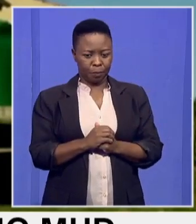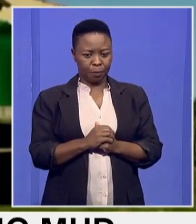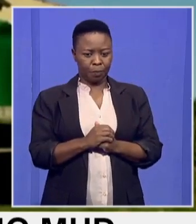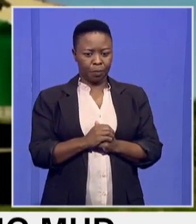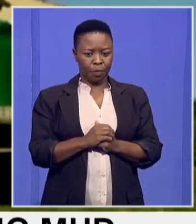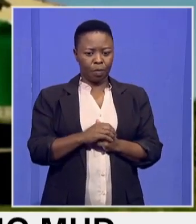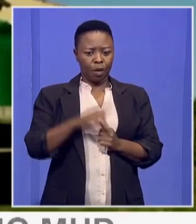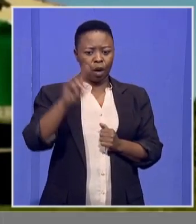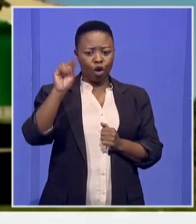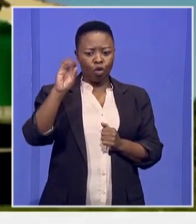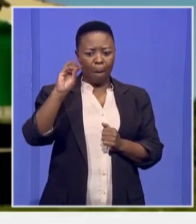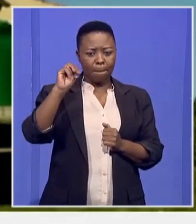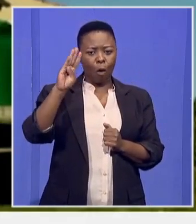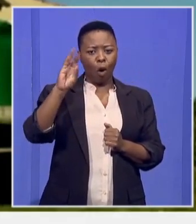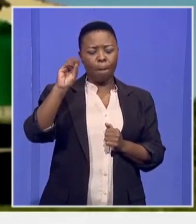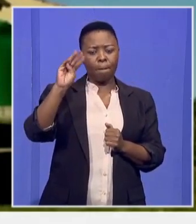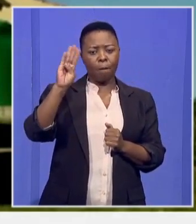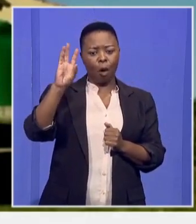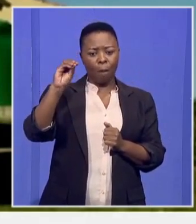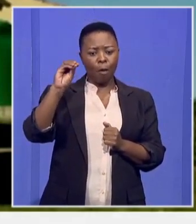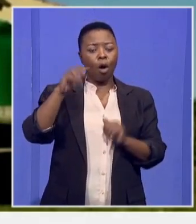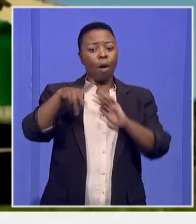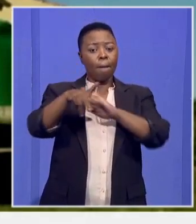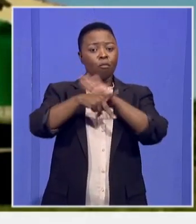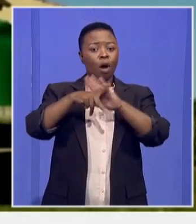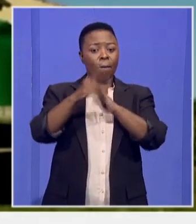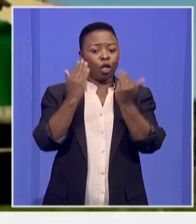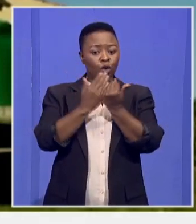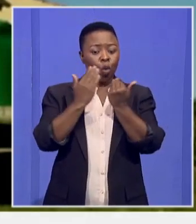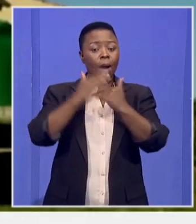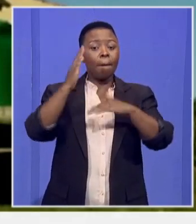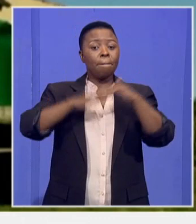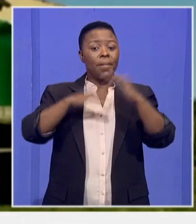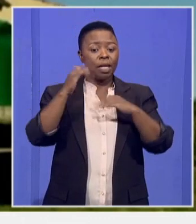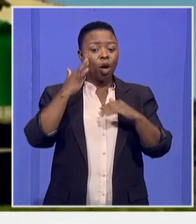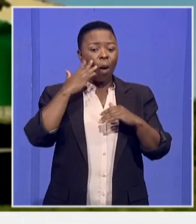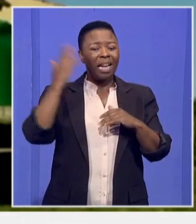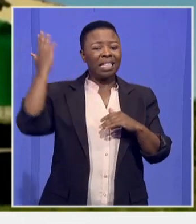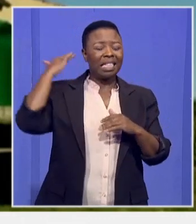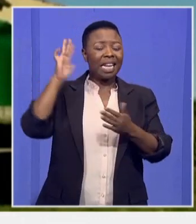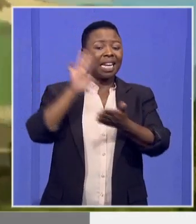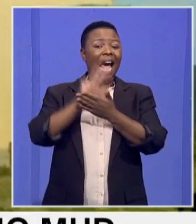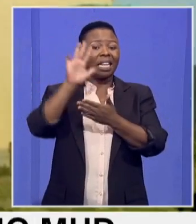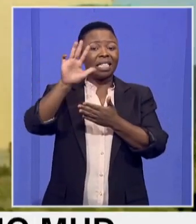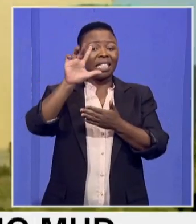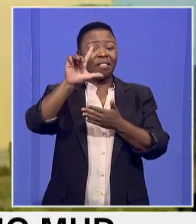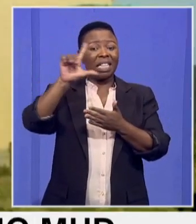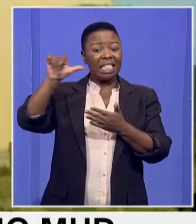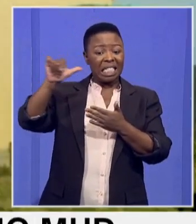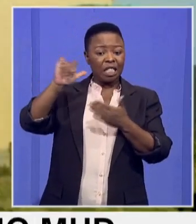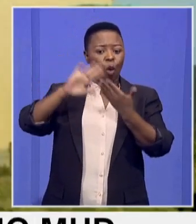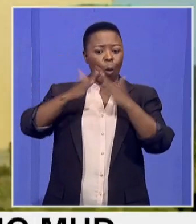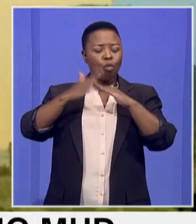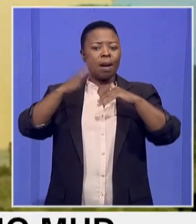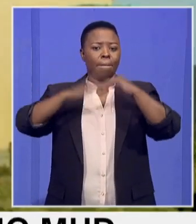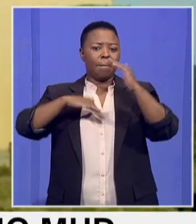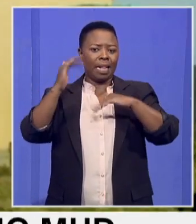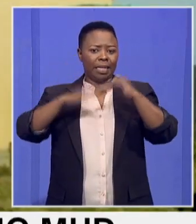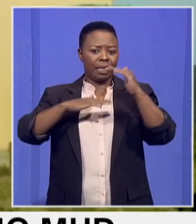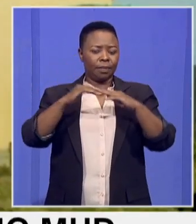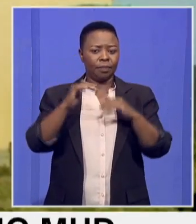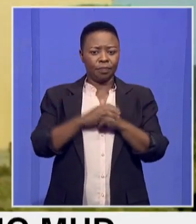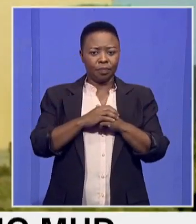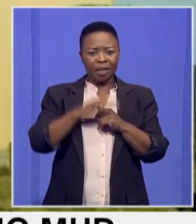Lombombo Primary School was built by the community in 1976. Government later added